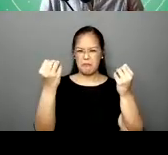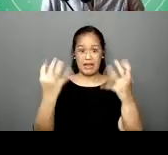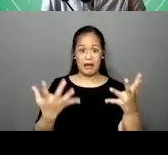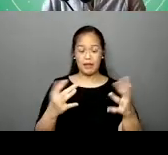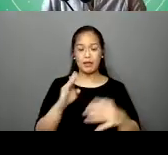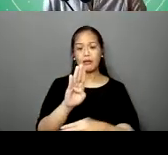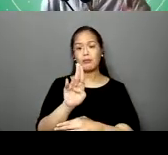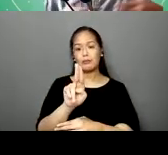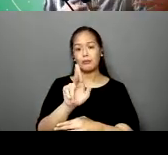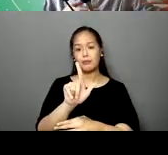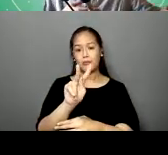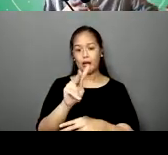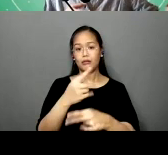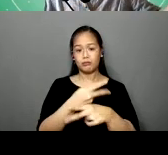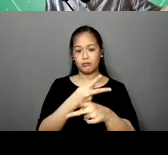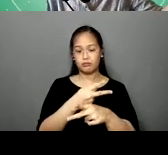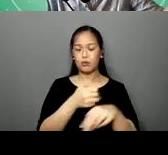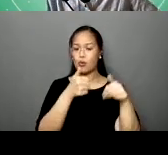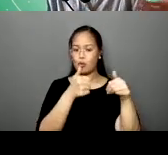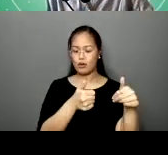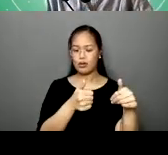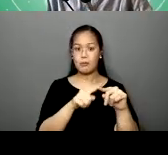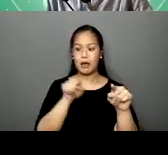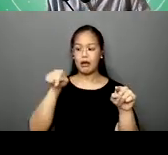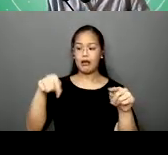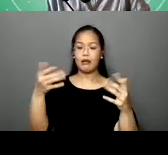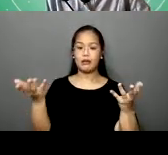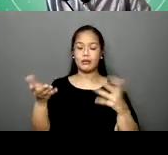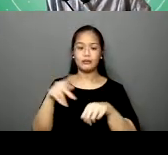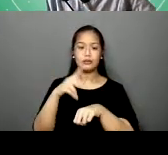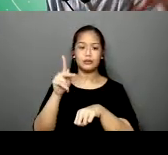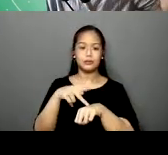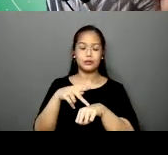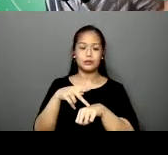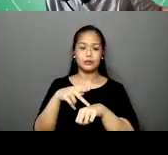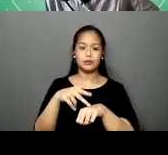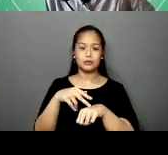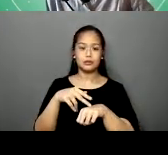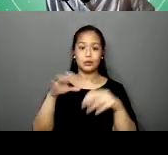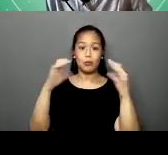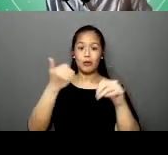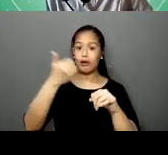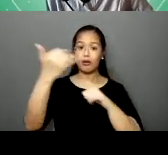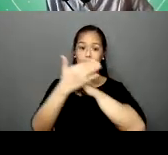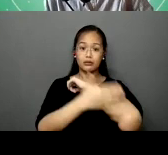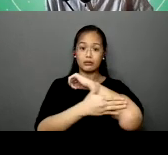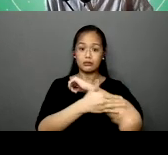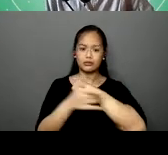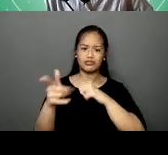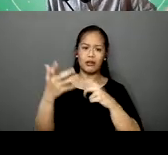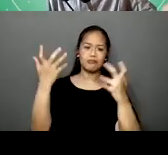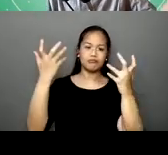have the situation where we're able to manufacture, but it's not quite at the same level of other nations, which have heavier